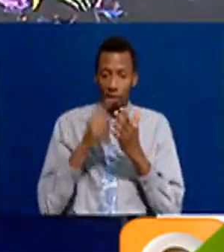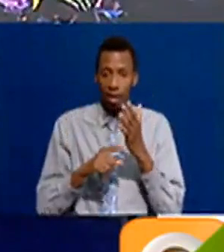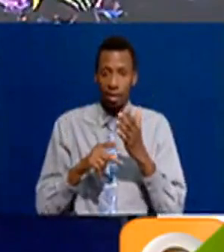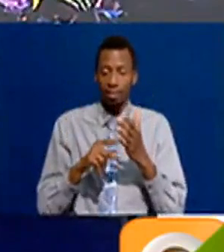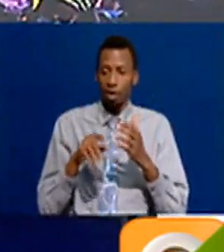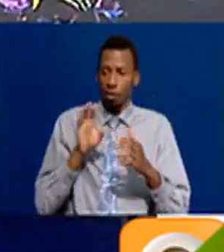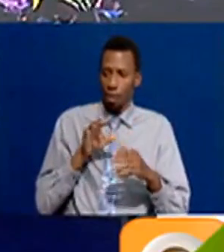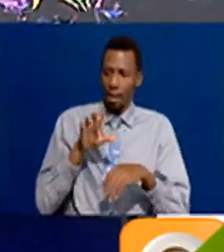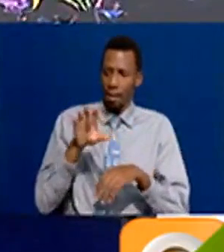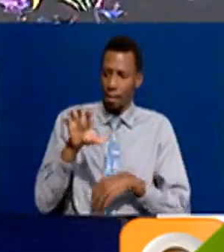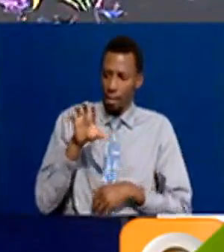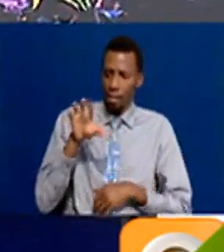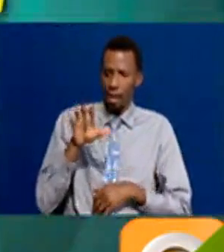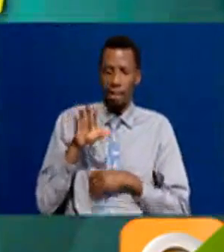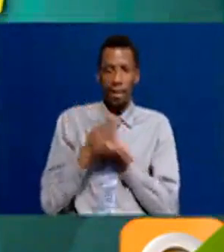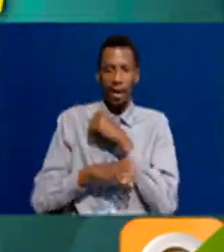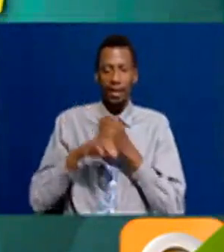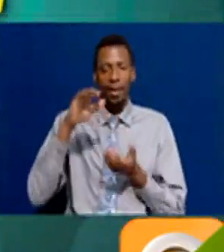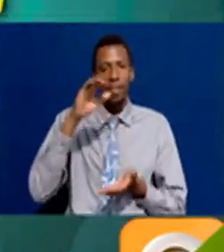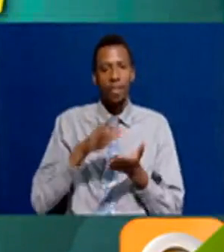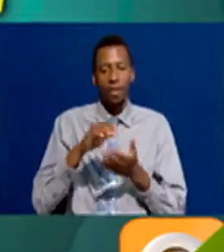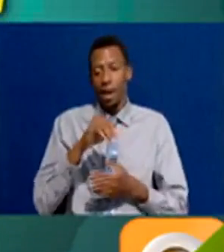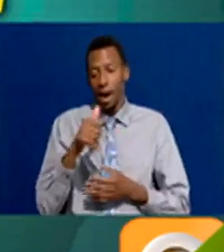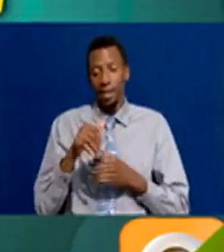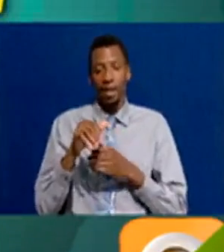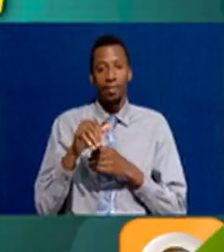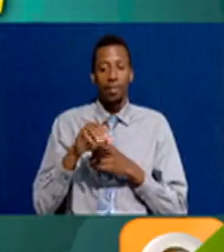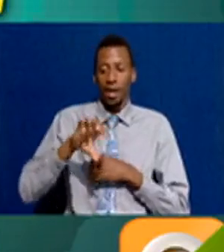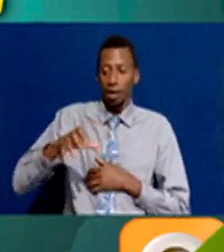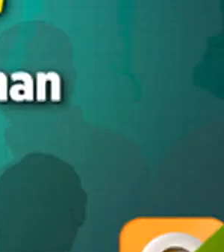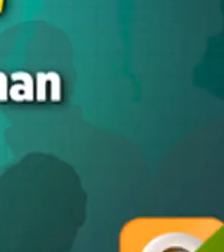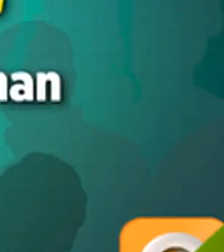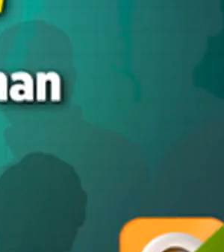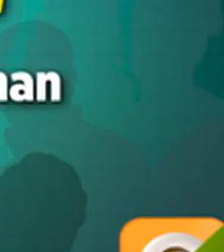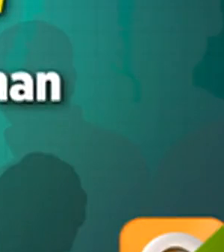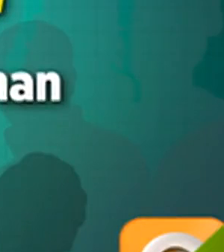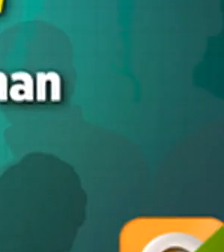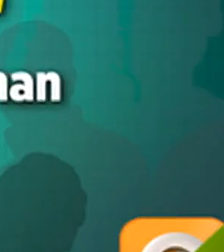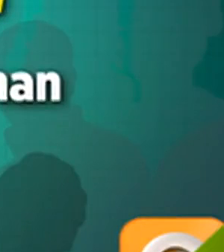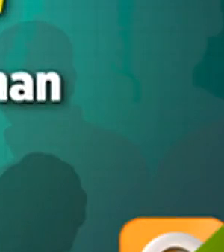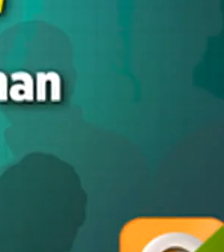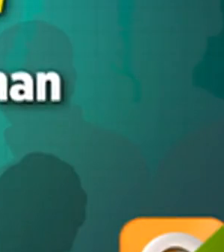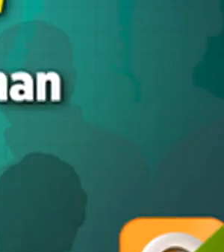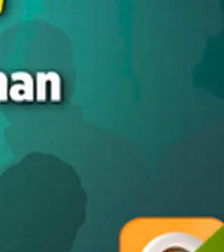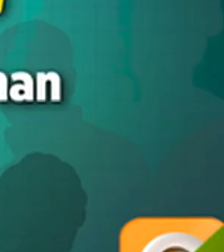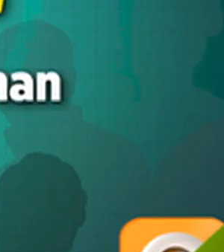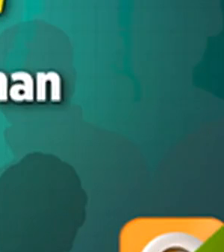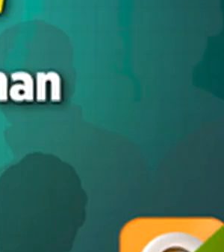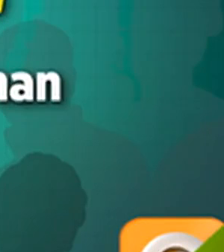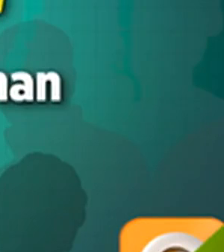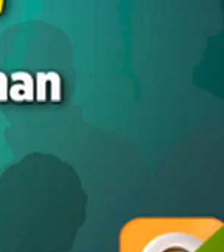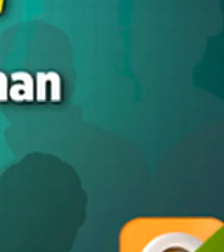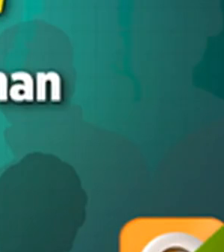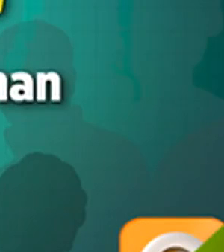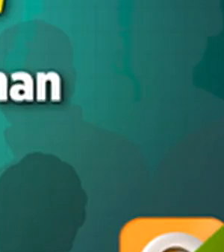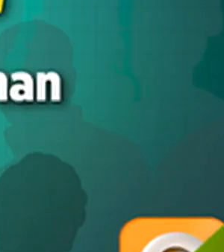are declining, with some counties reporting a 40% drop. Take a look at this. The report indicates that